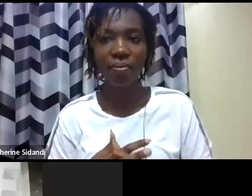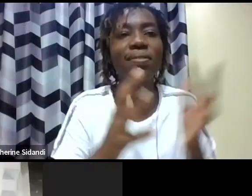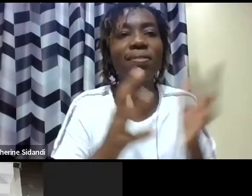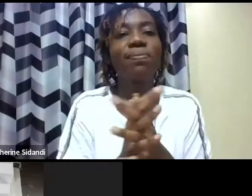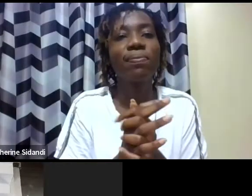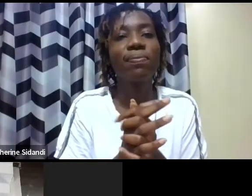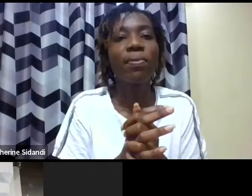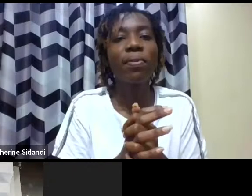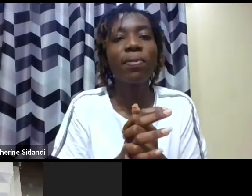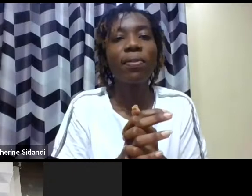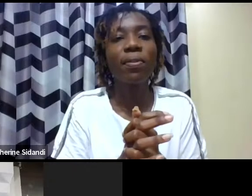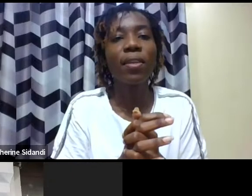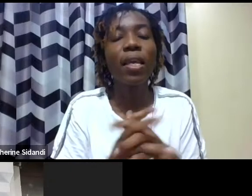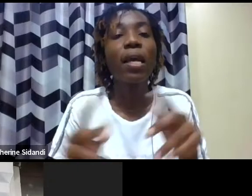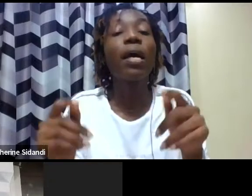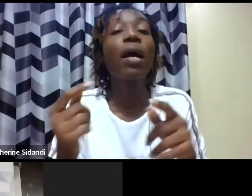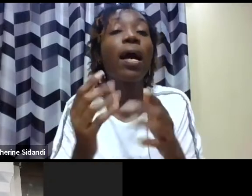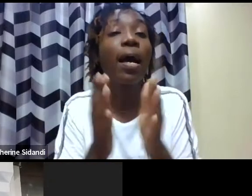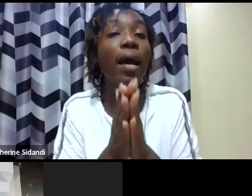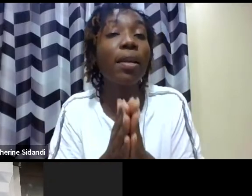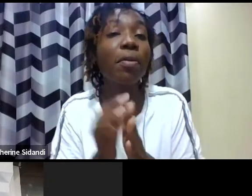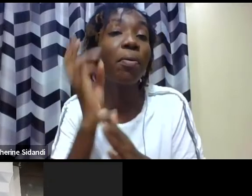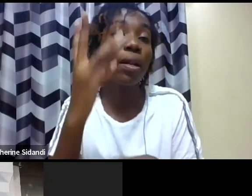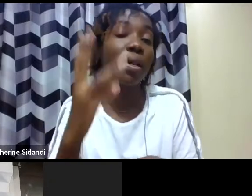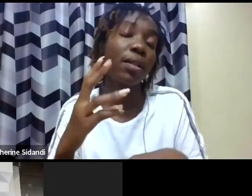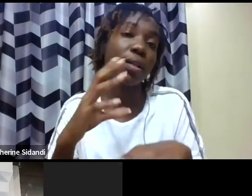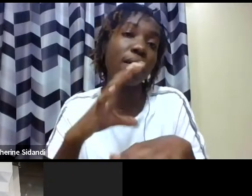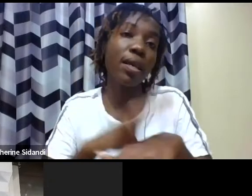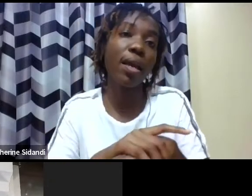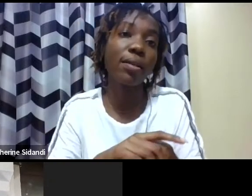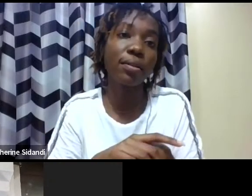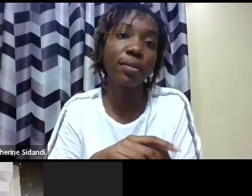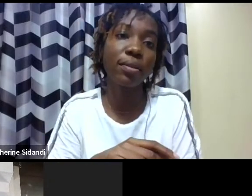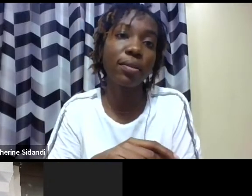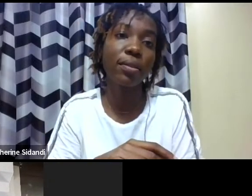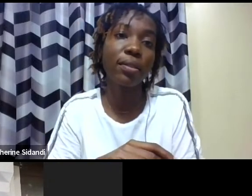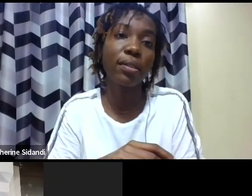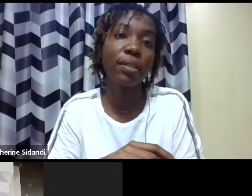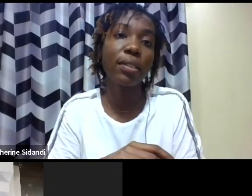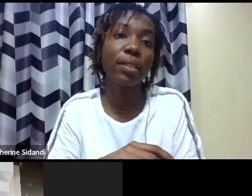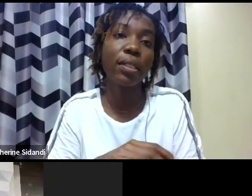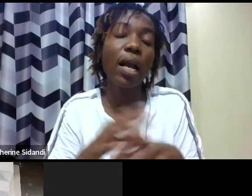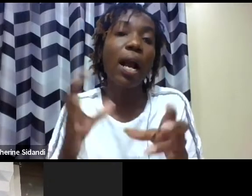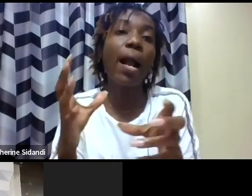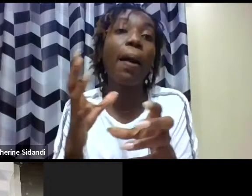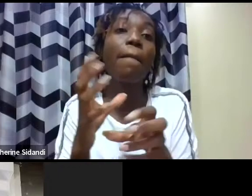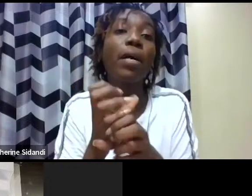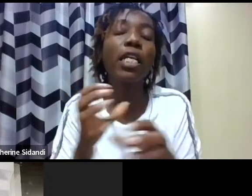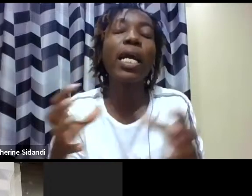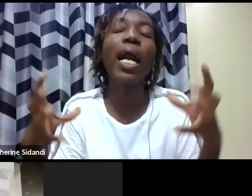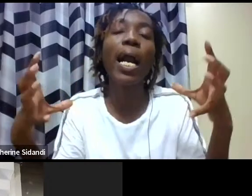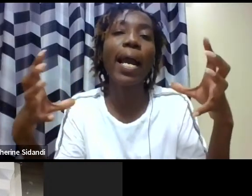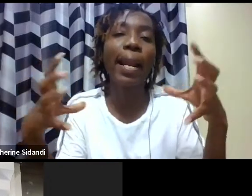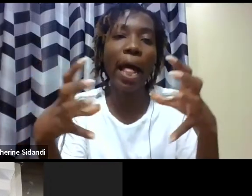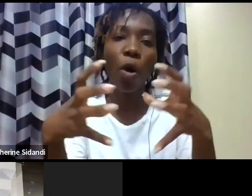And while then he will get this company, what do you call it, crowd